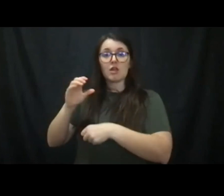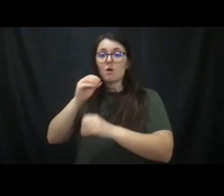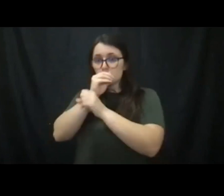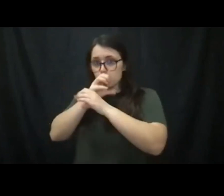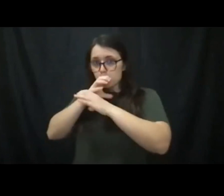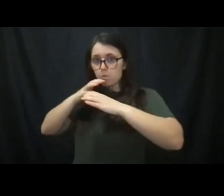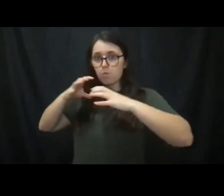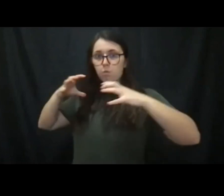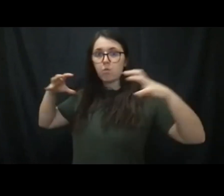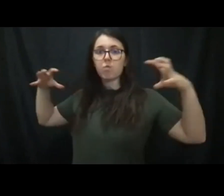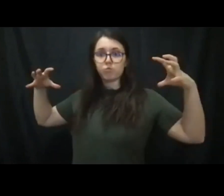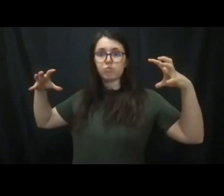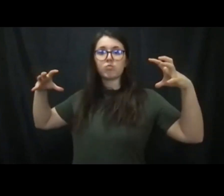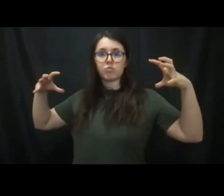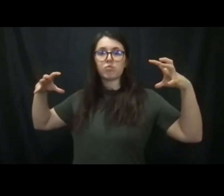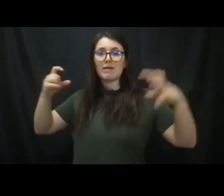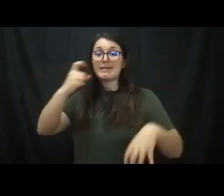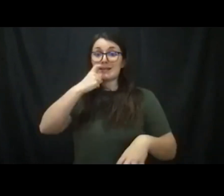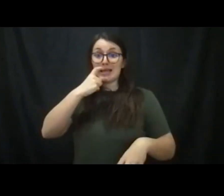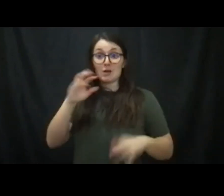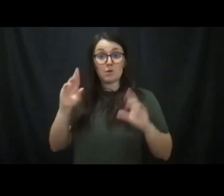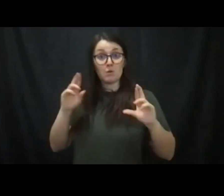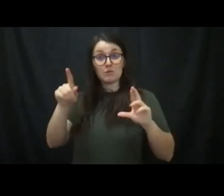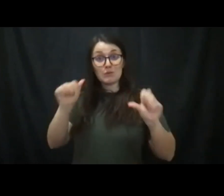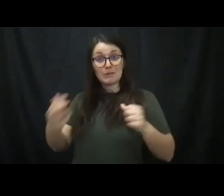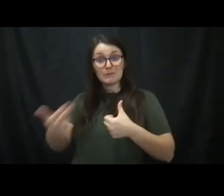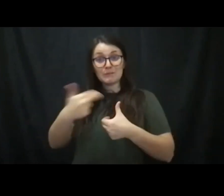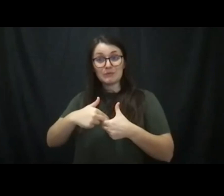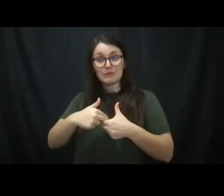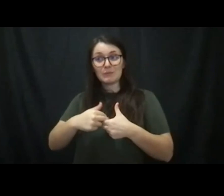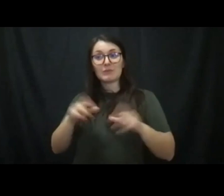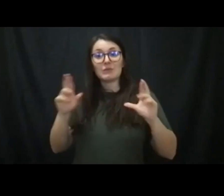It's very cool. So hopefully you can join me. I hope you have a